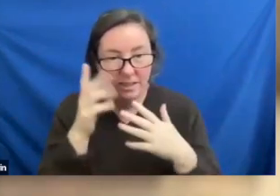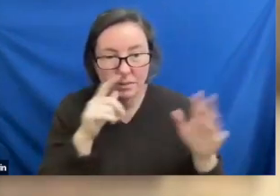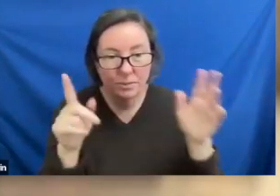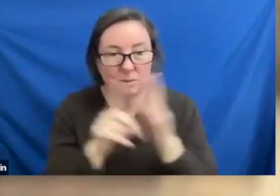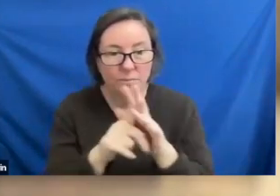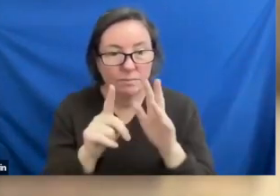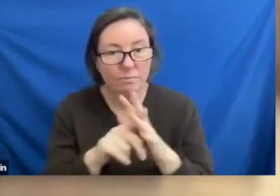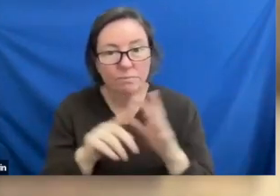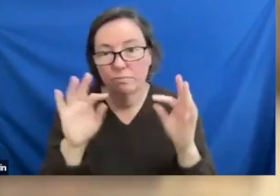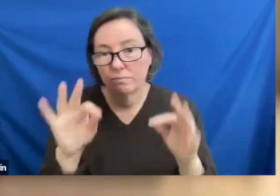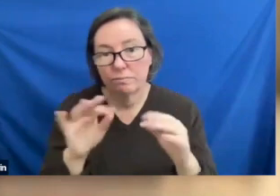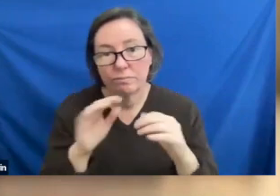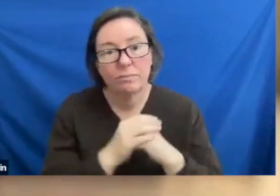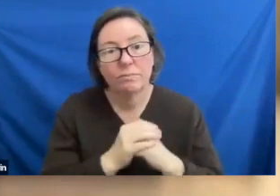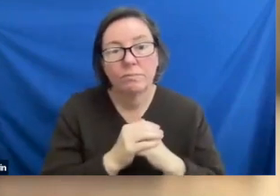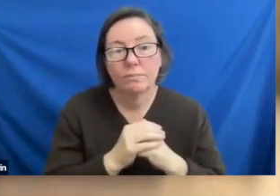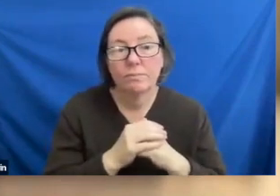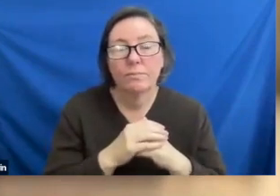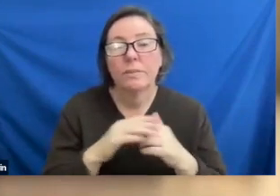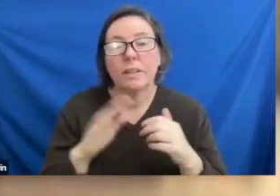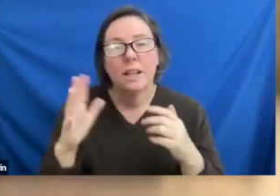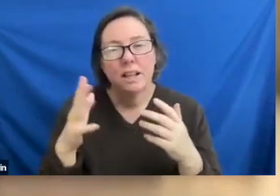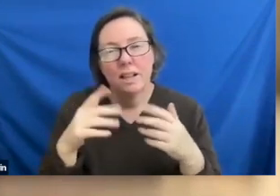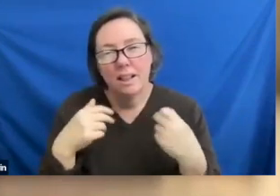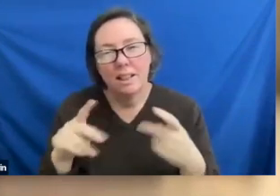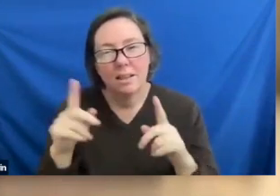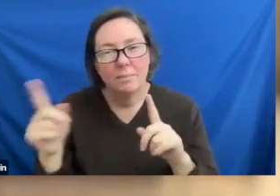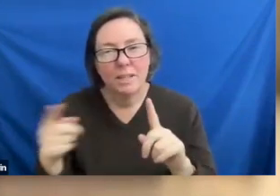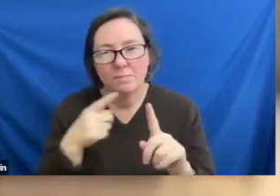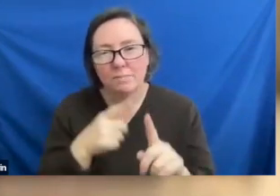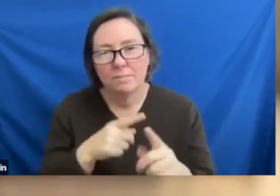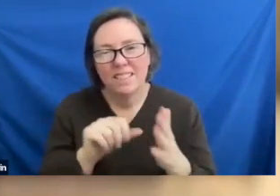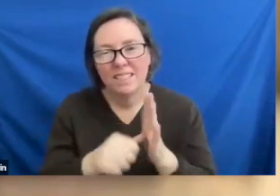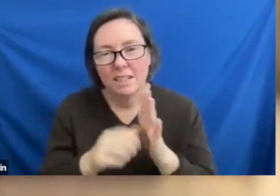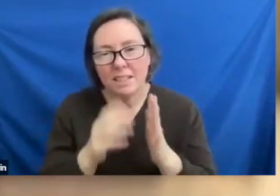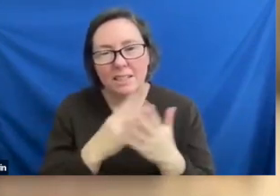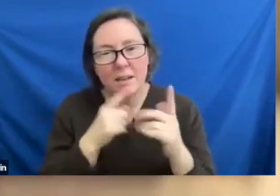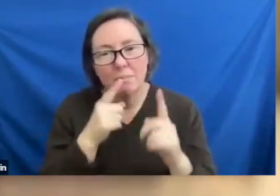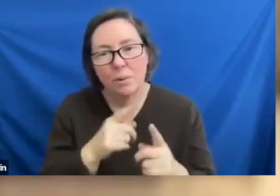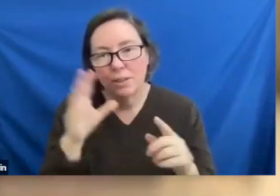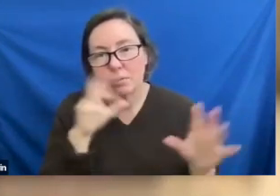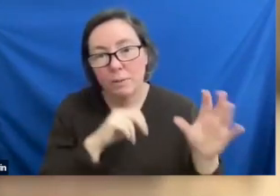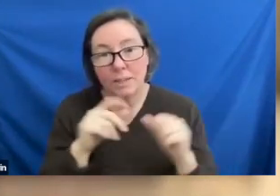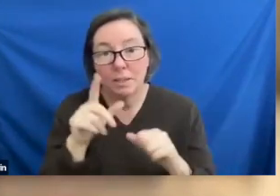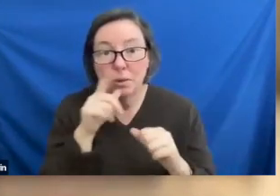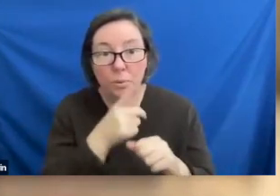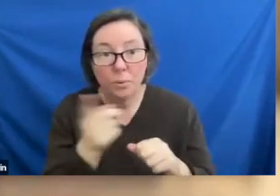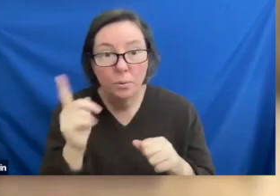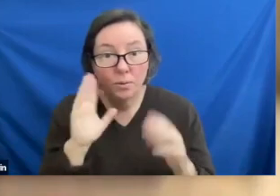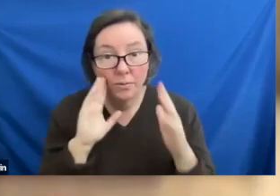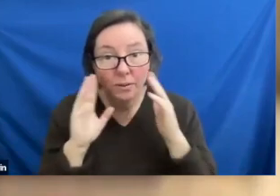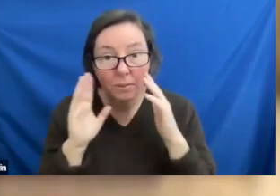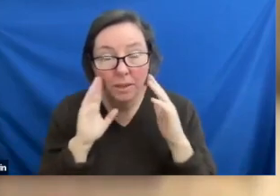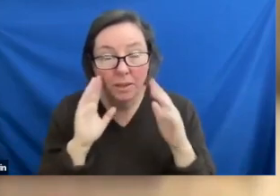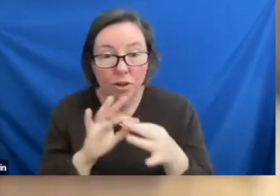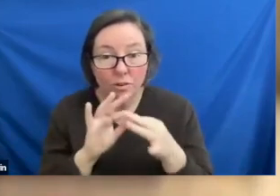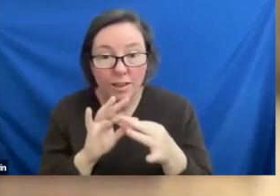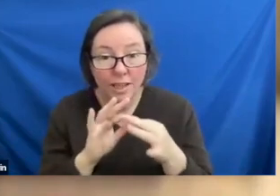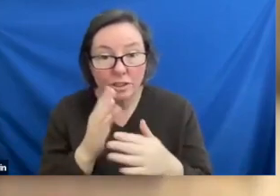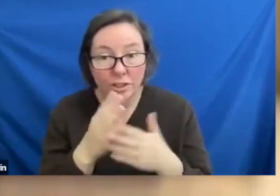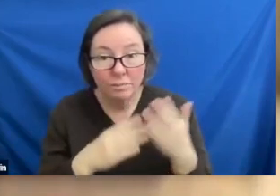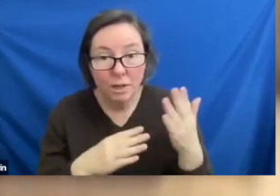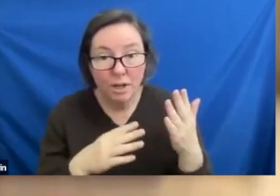let me get to the points that we missed. For those of you who are familiar with the